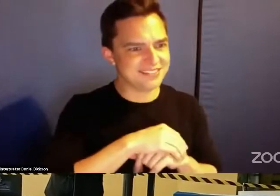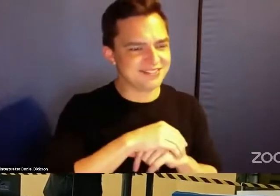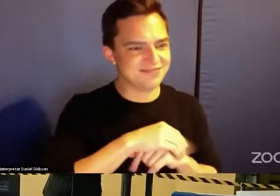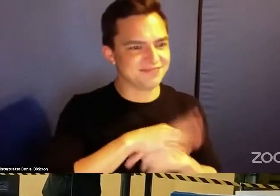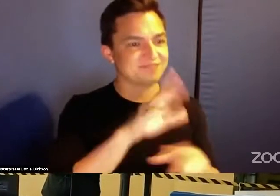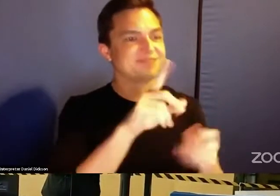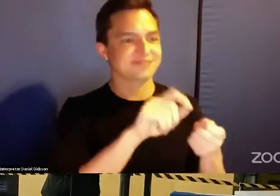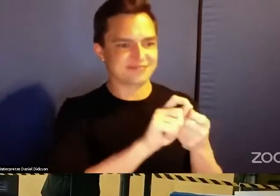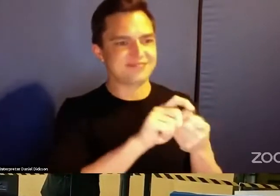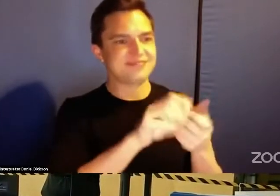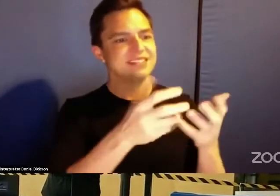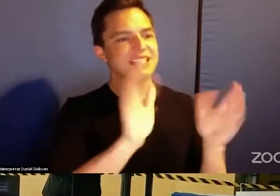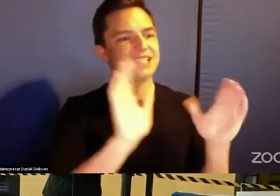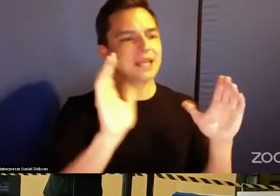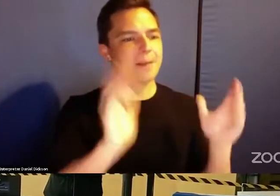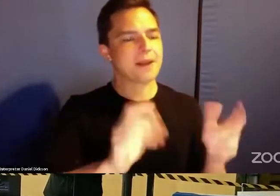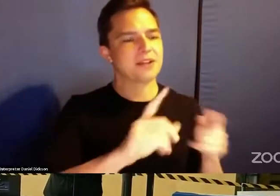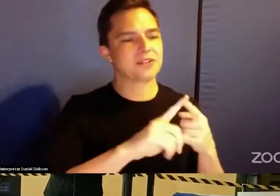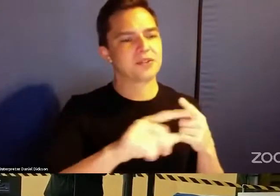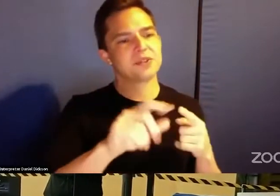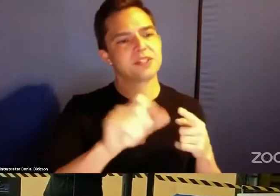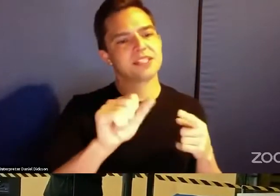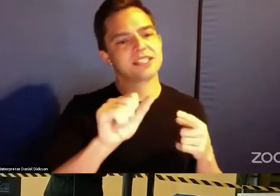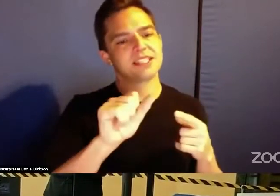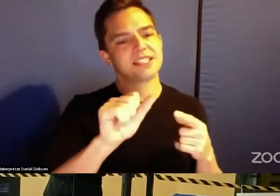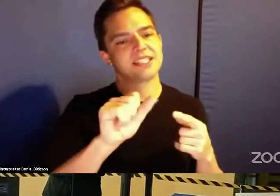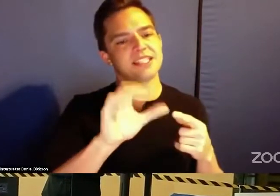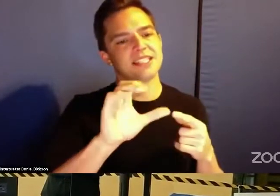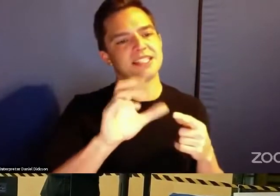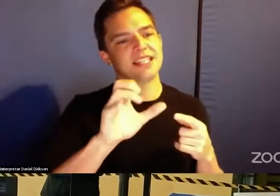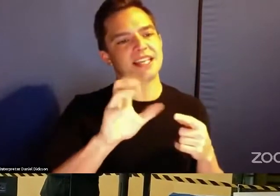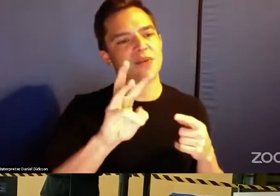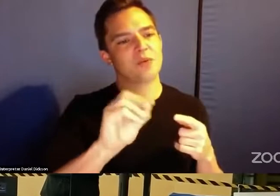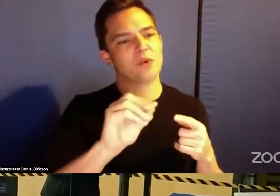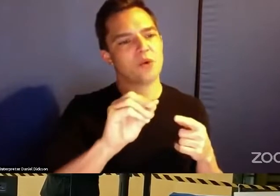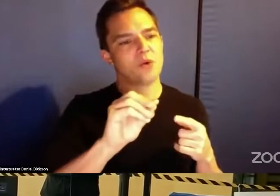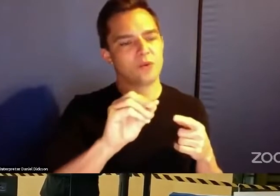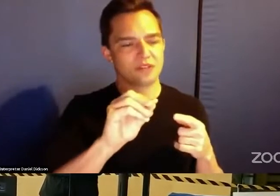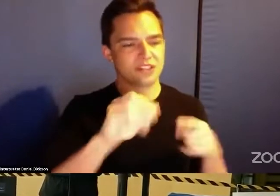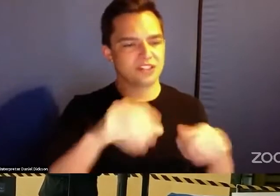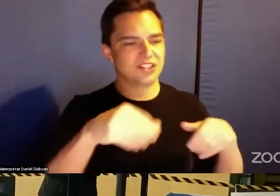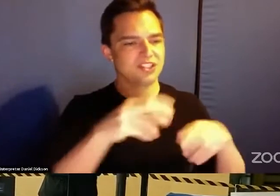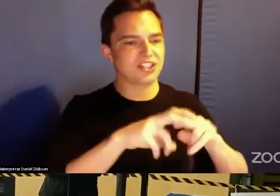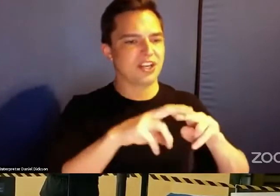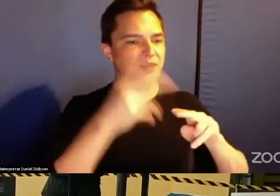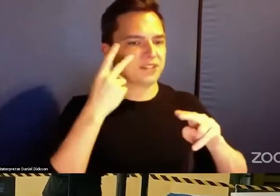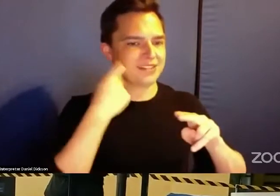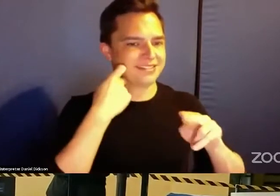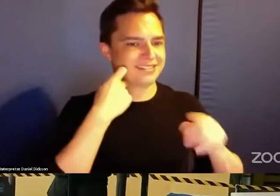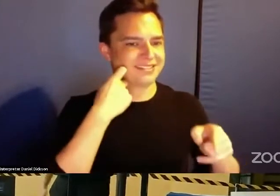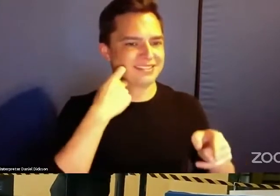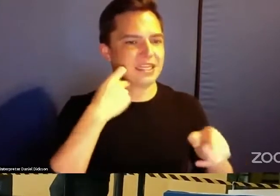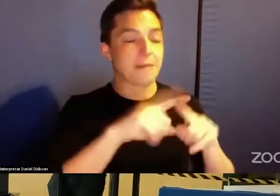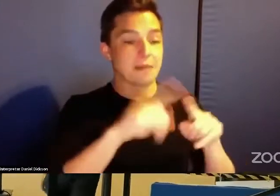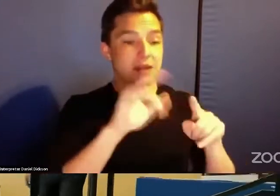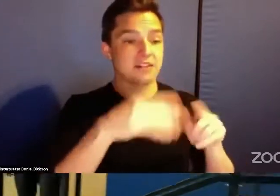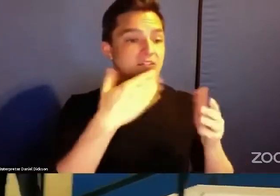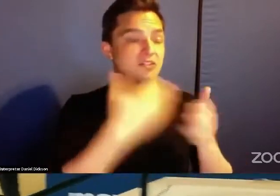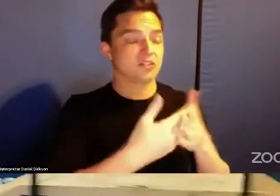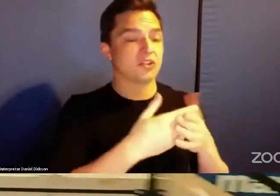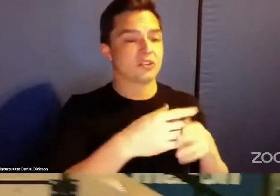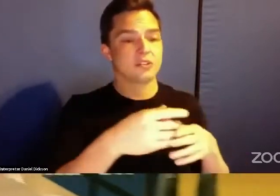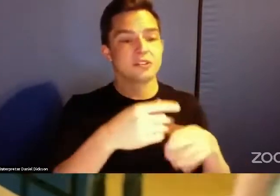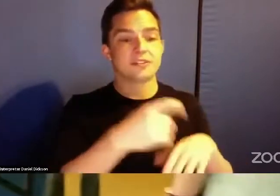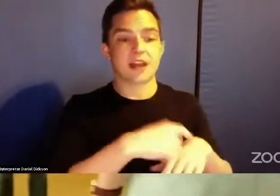to the Skevo wheelchair that we've just seen. But It's a good time, it's a tough time. The target is on